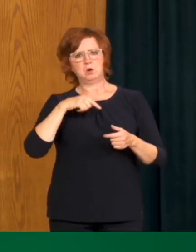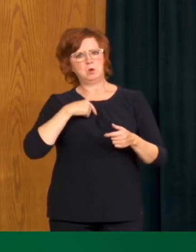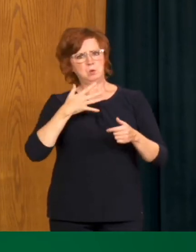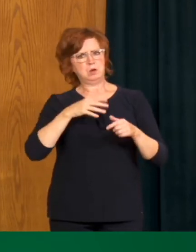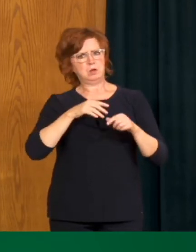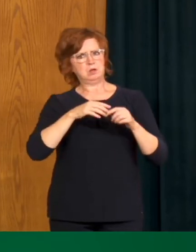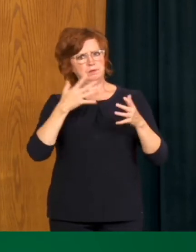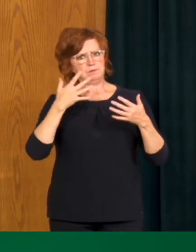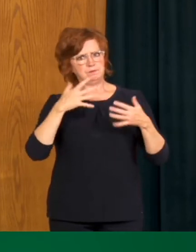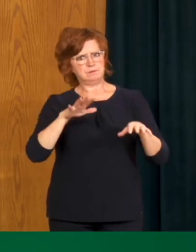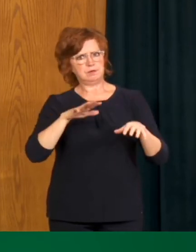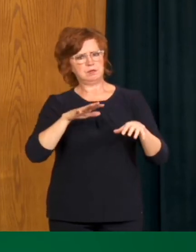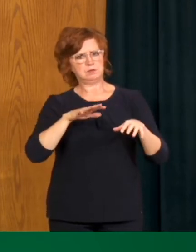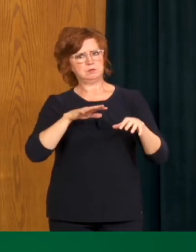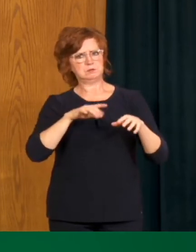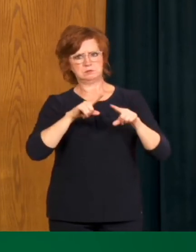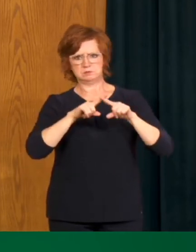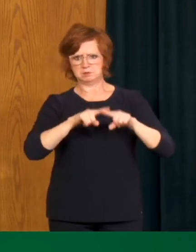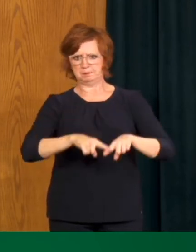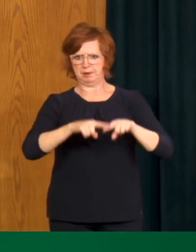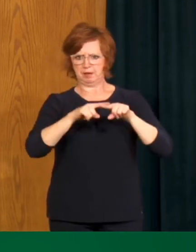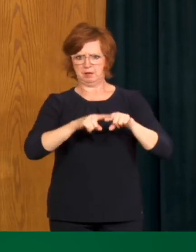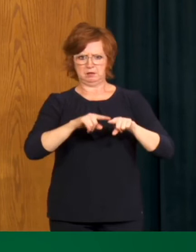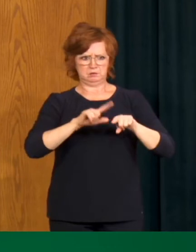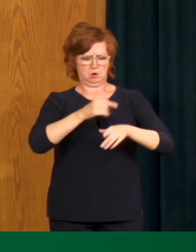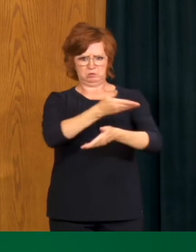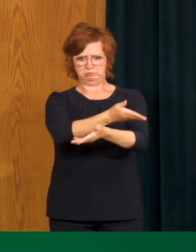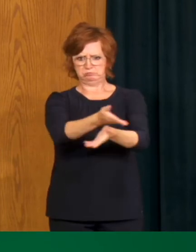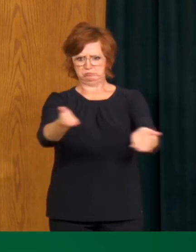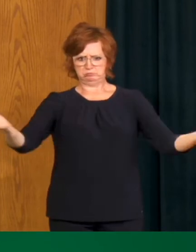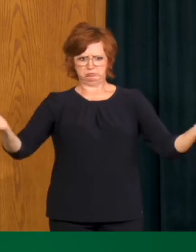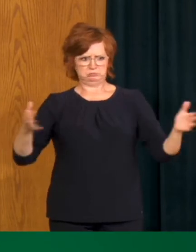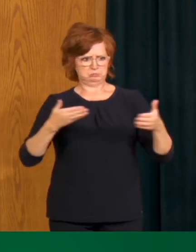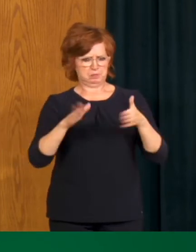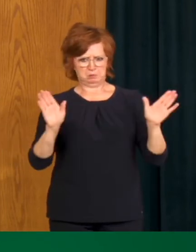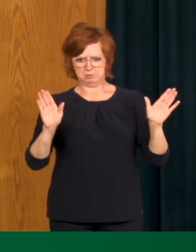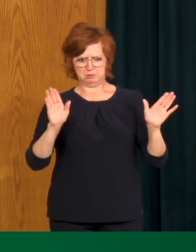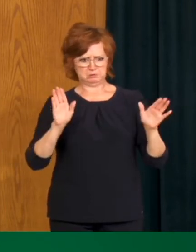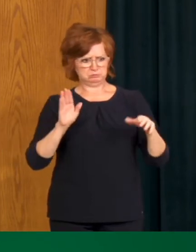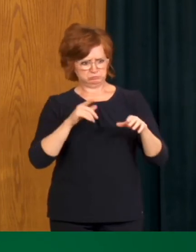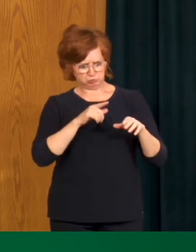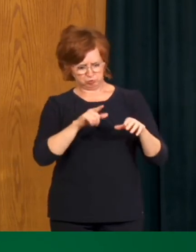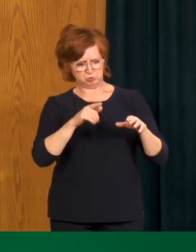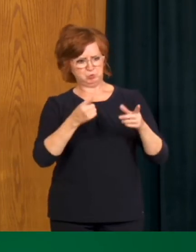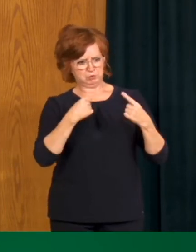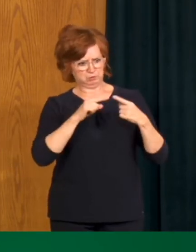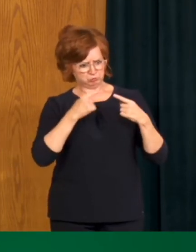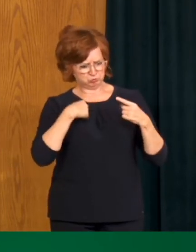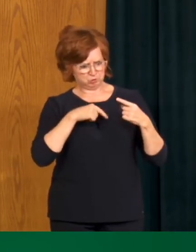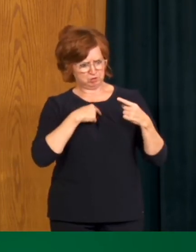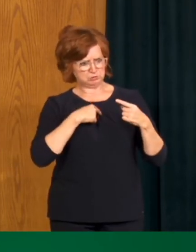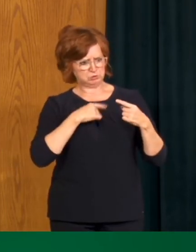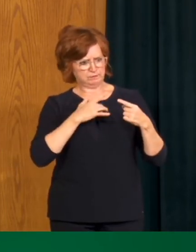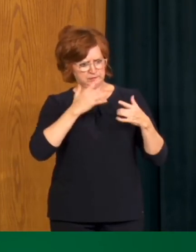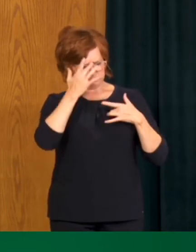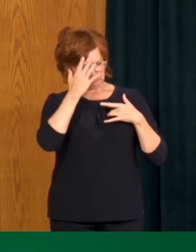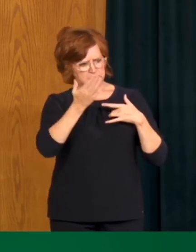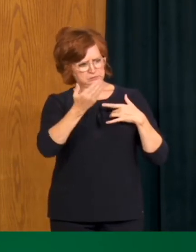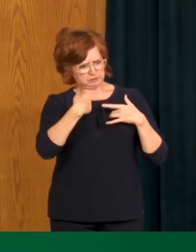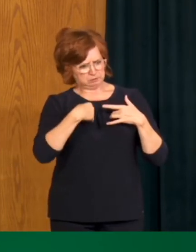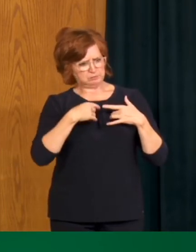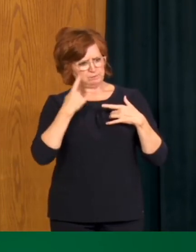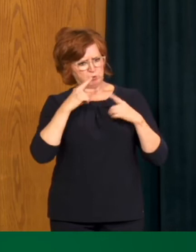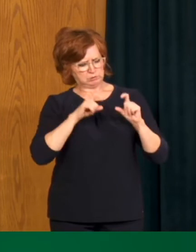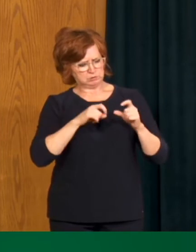when they have a sniffle or any symptom, and now no symptoms at all, and ensure that as